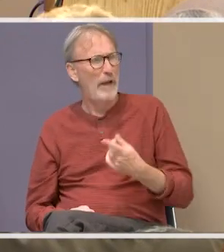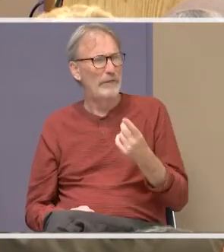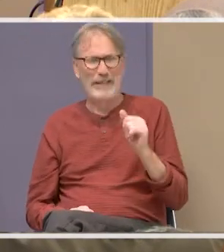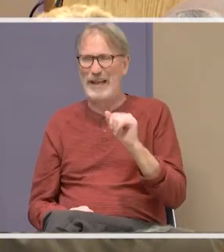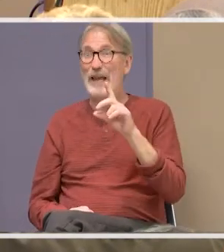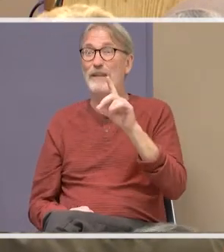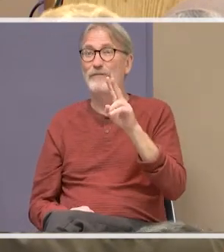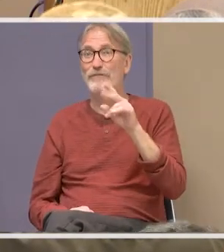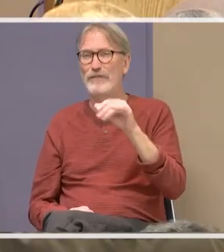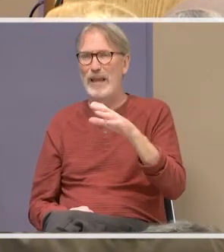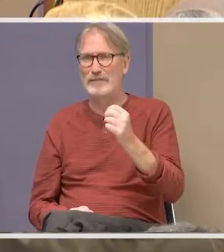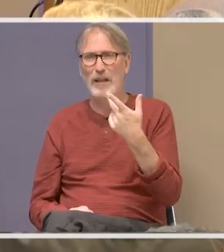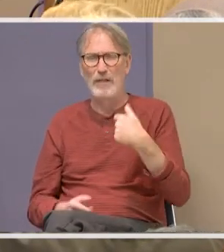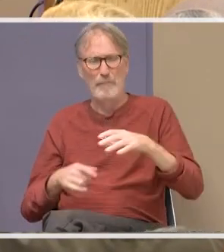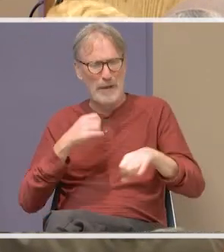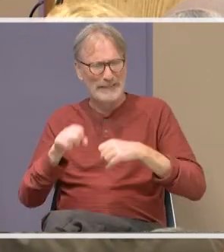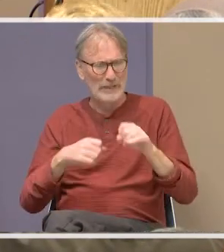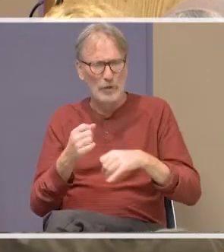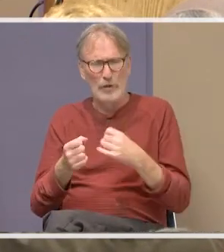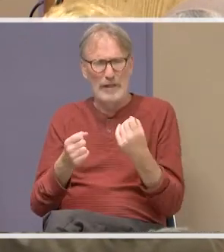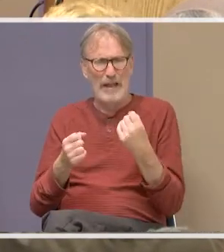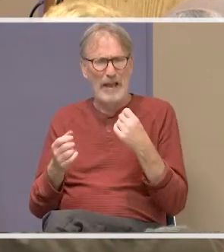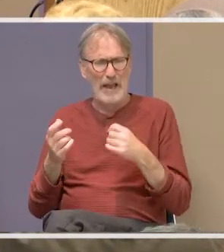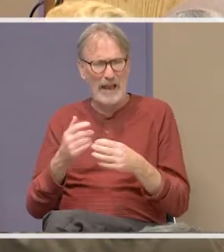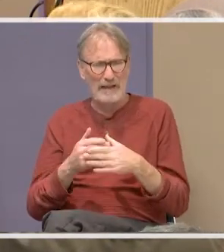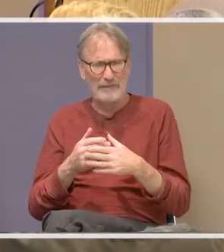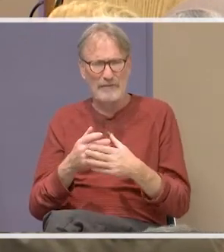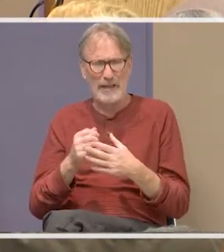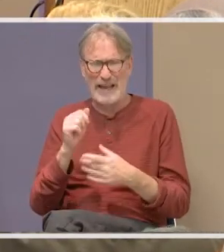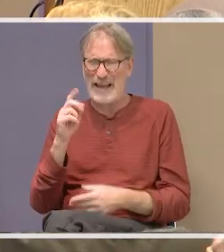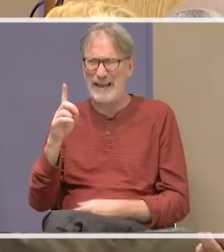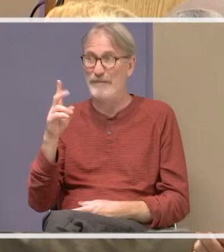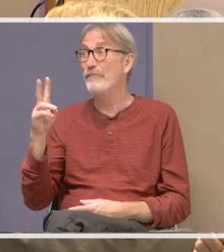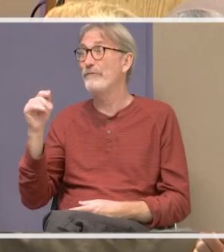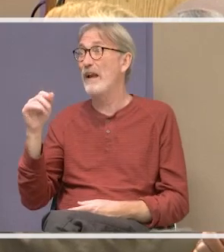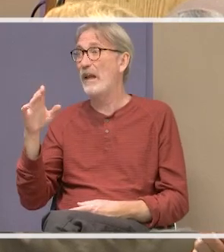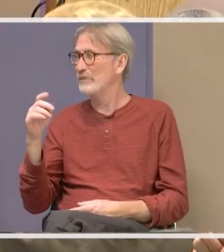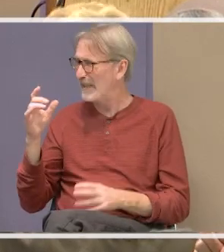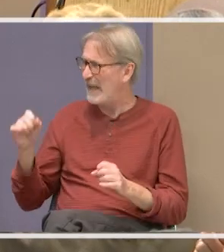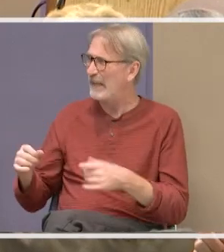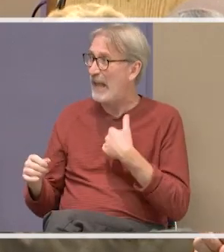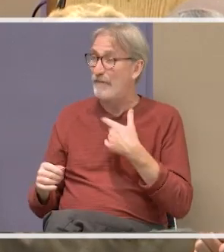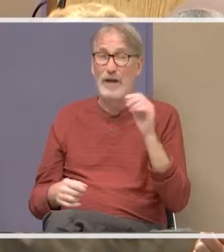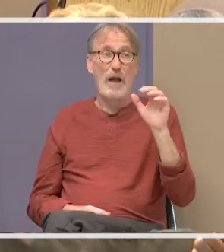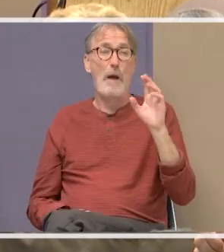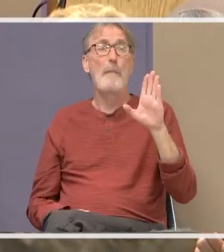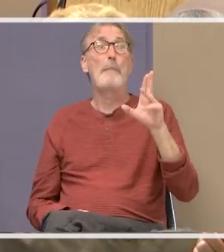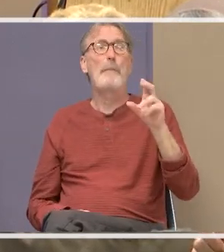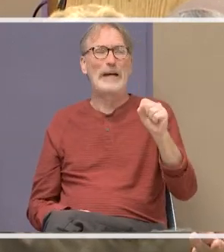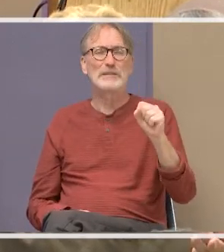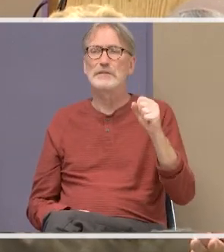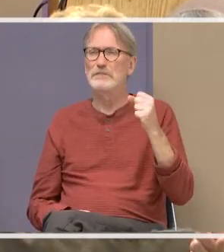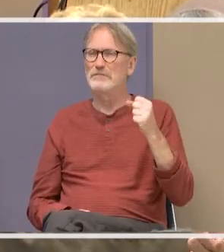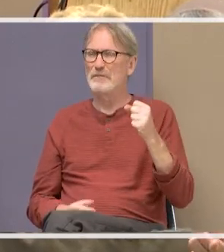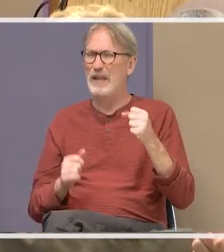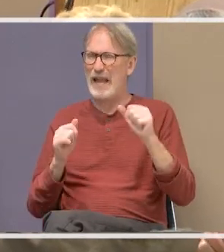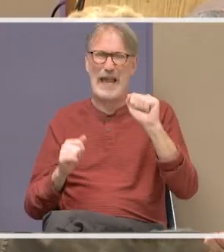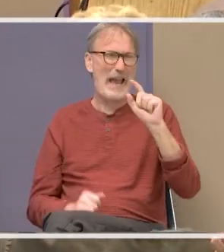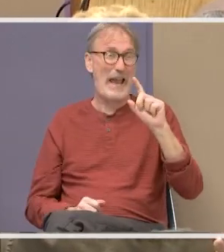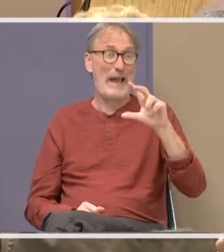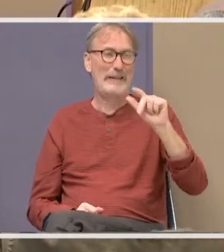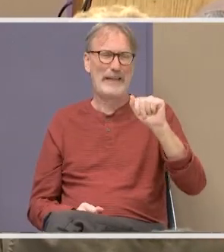or no, that's a bicycle advance that you mentioned. Is there any possibility for a bus advance too? That was some